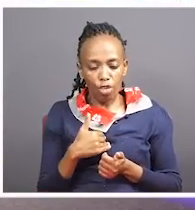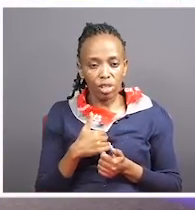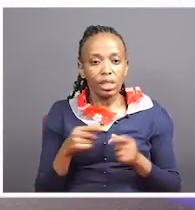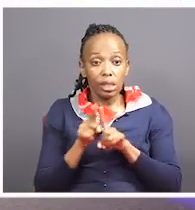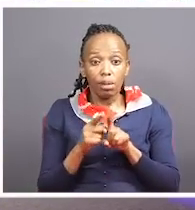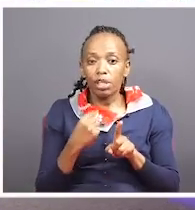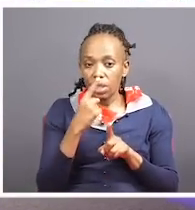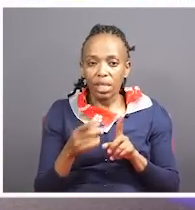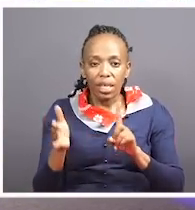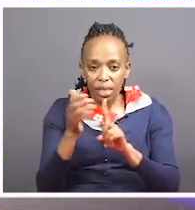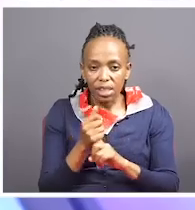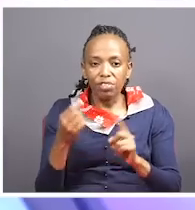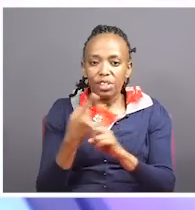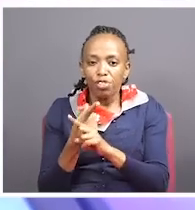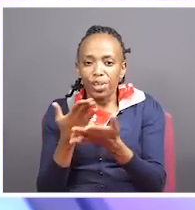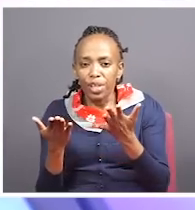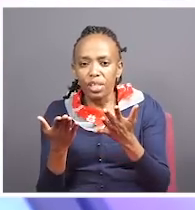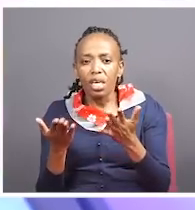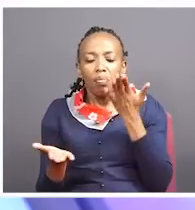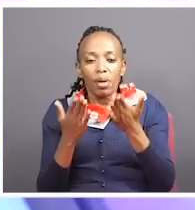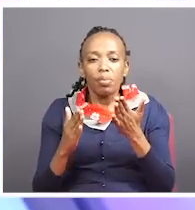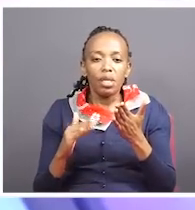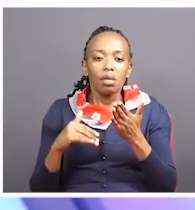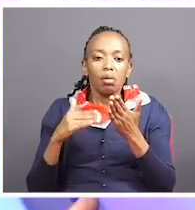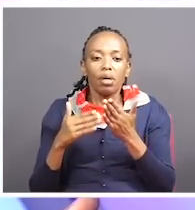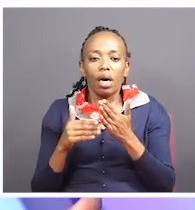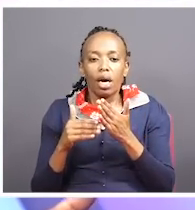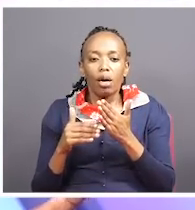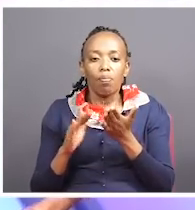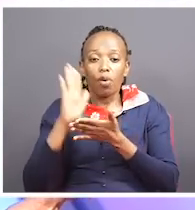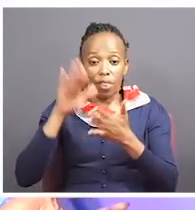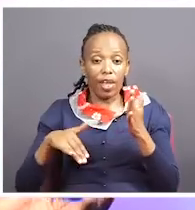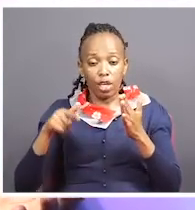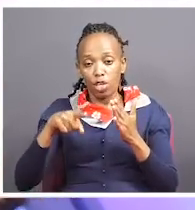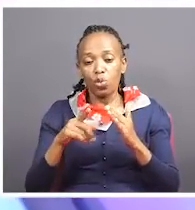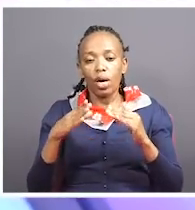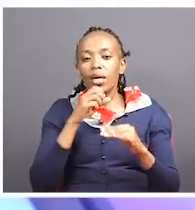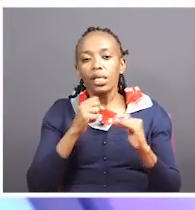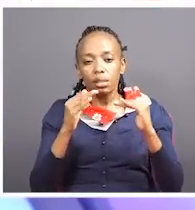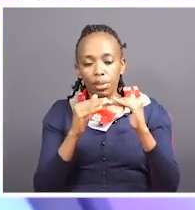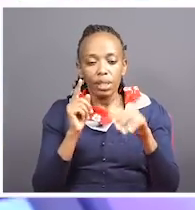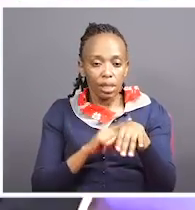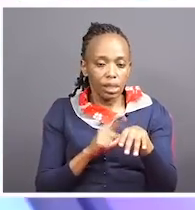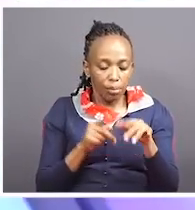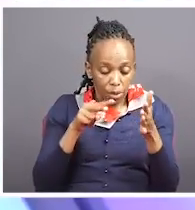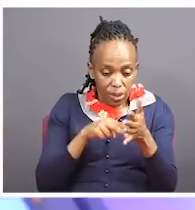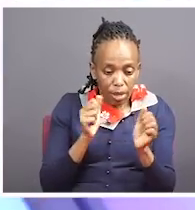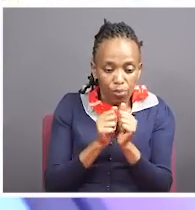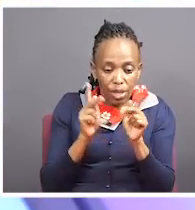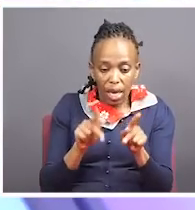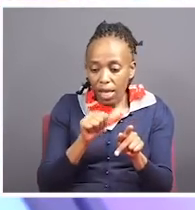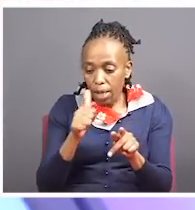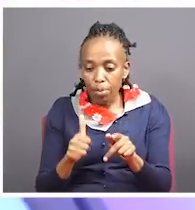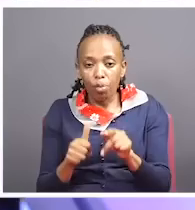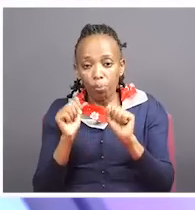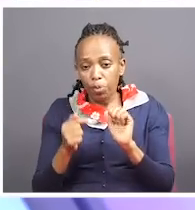you have, like you said, achieved this maybe beyond even your peers. Yes. You know? Yes. When you stand among people, you are